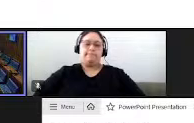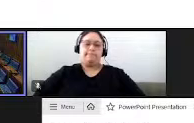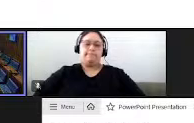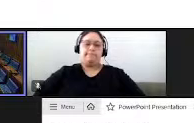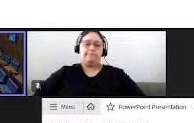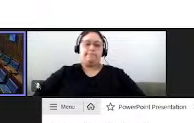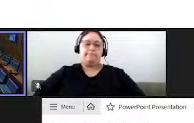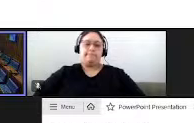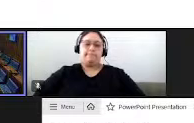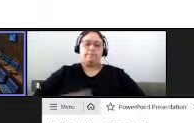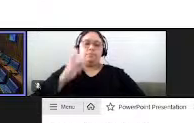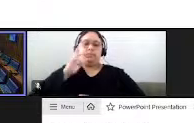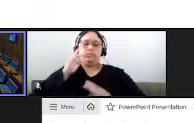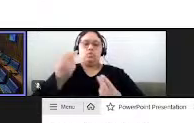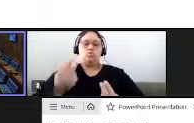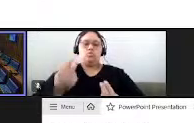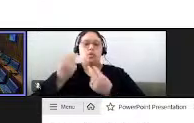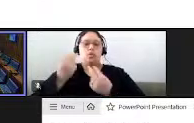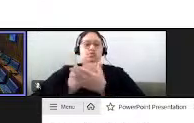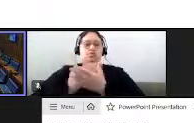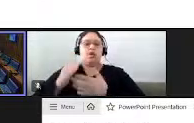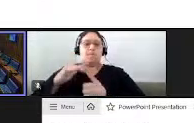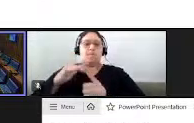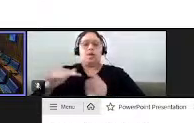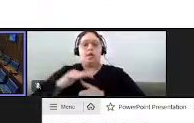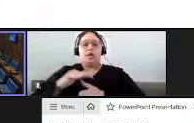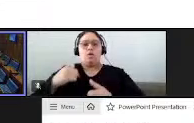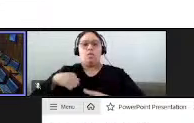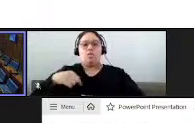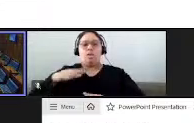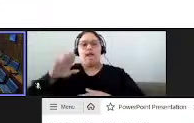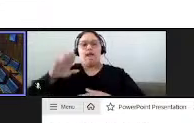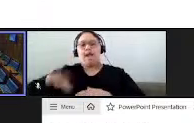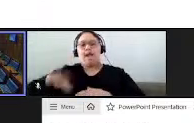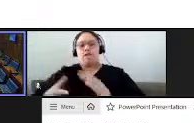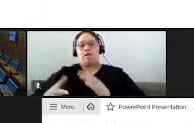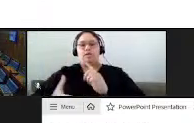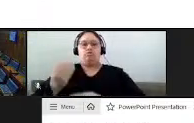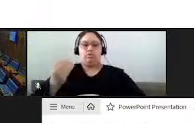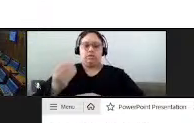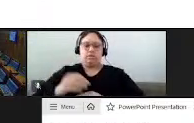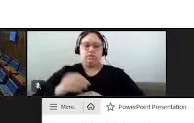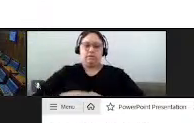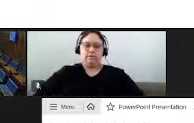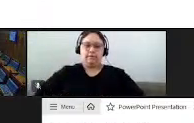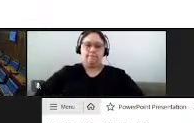I'll just reflect on some of the areas where we have underachieved.